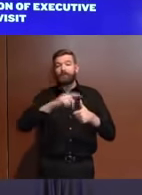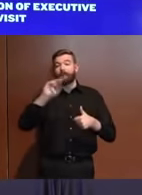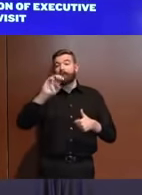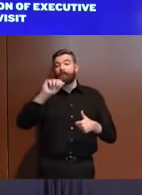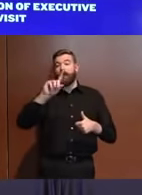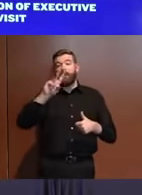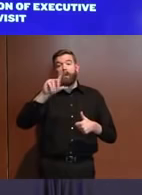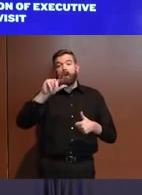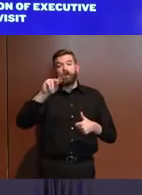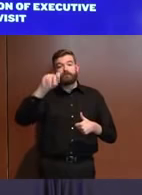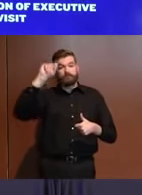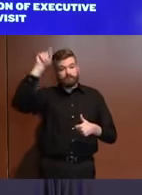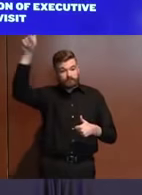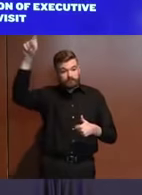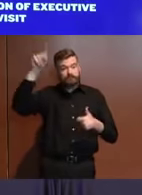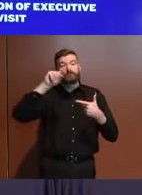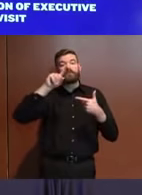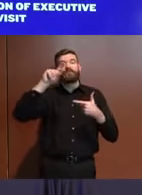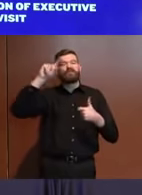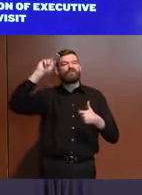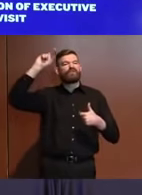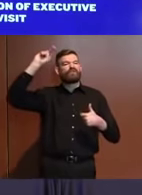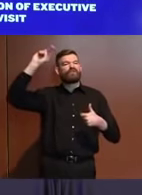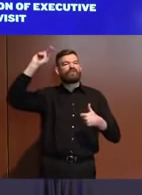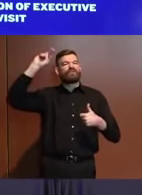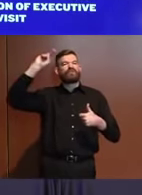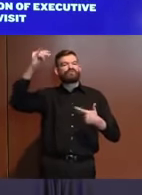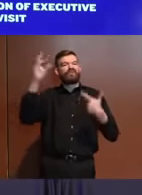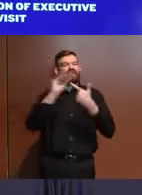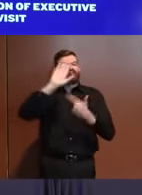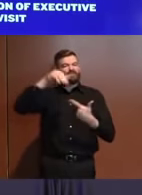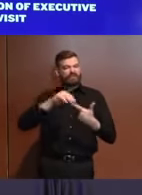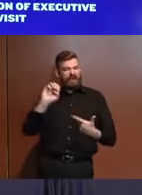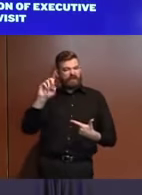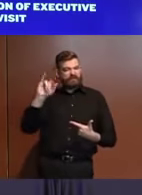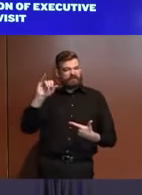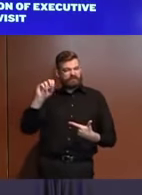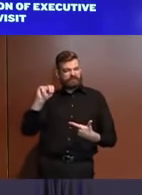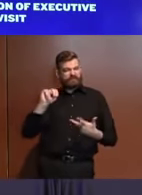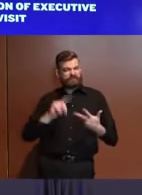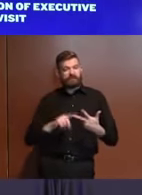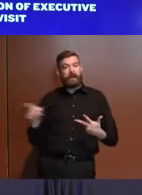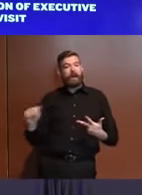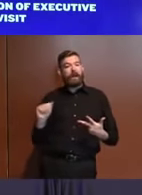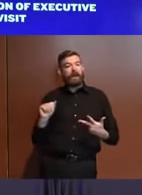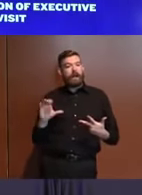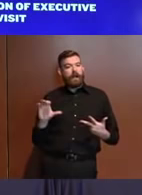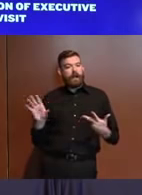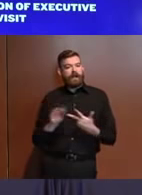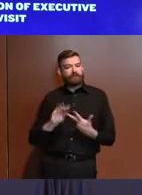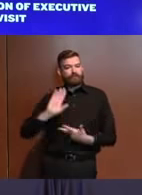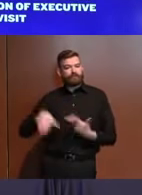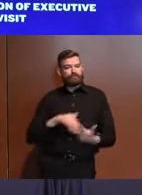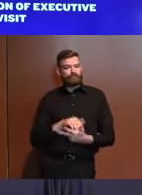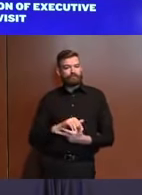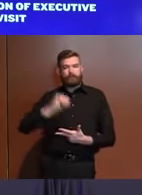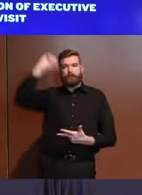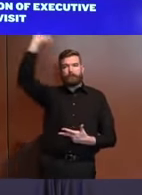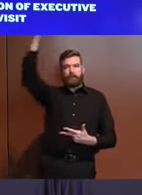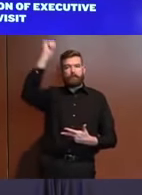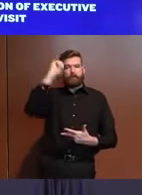Jersey Convention Center in Edison, and the Atlantic City Convention Center. In fact, I think, Pat, this is right.